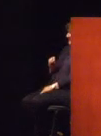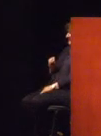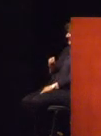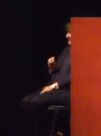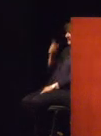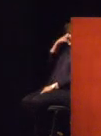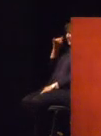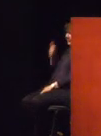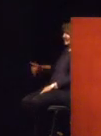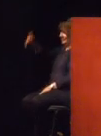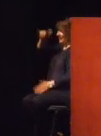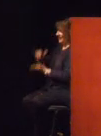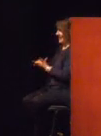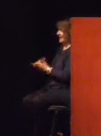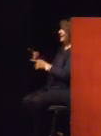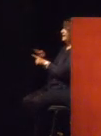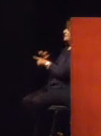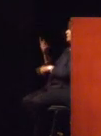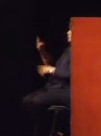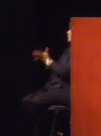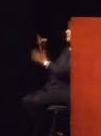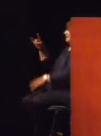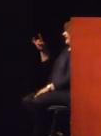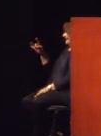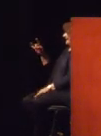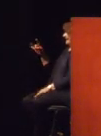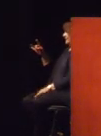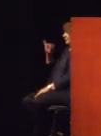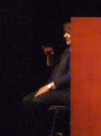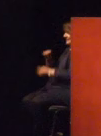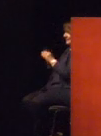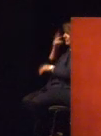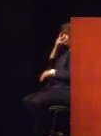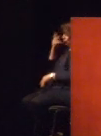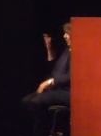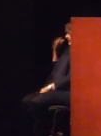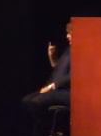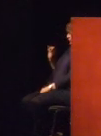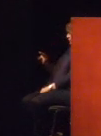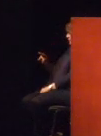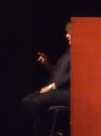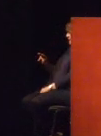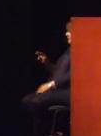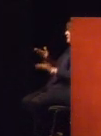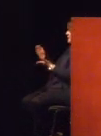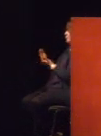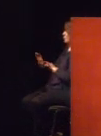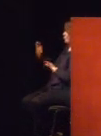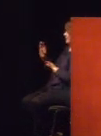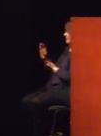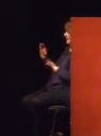here, again, is from the scorecard from 2018, so this is the number we saw in January. And that Cuesta College